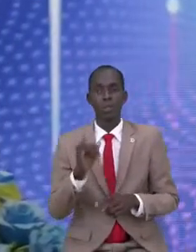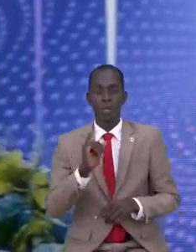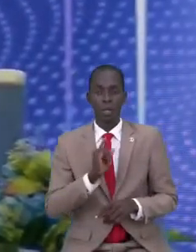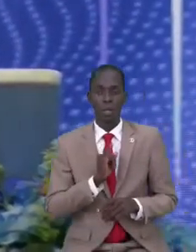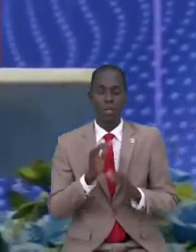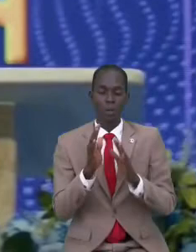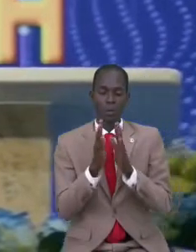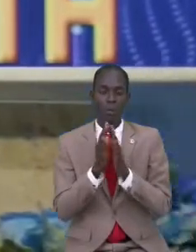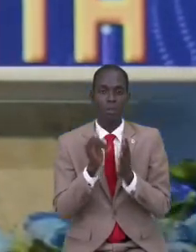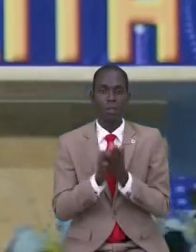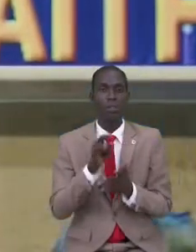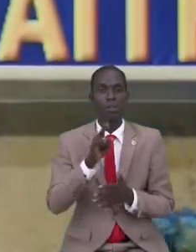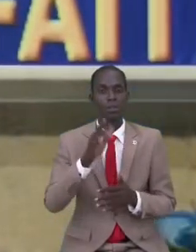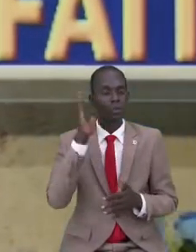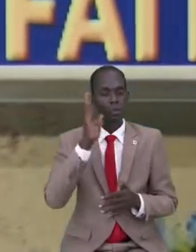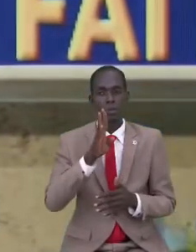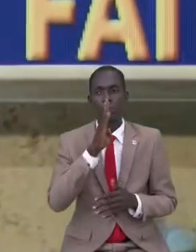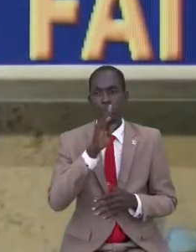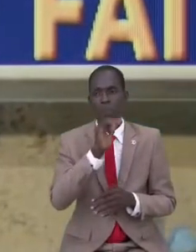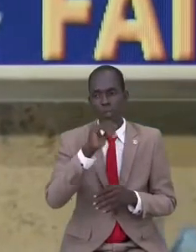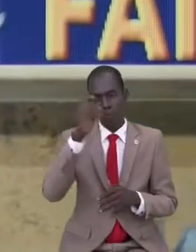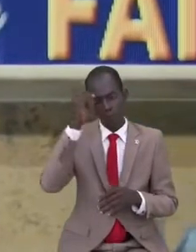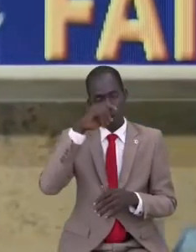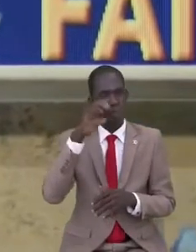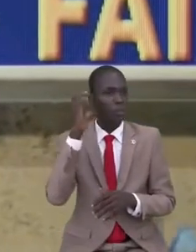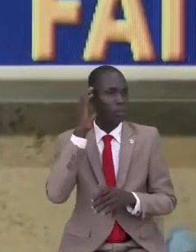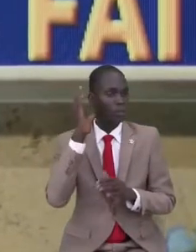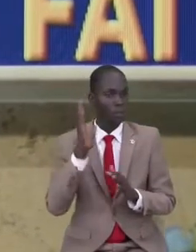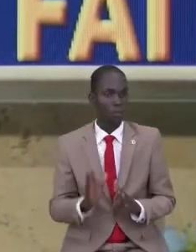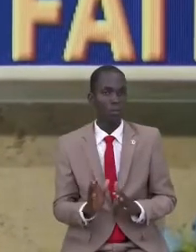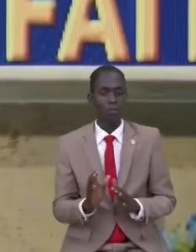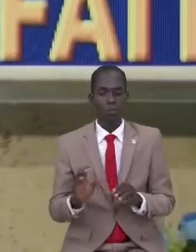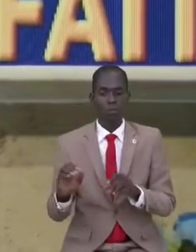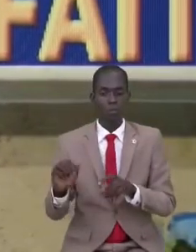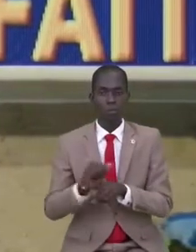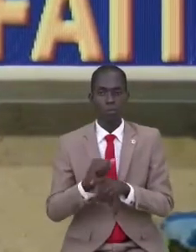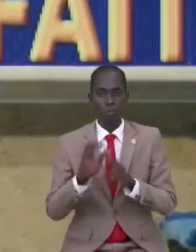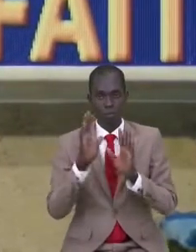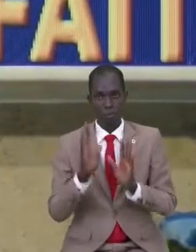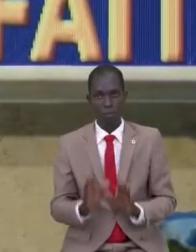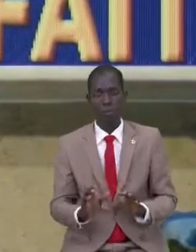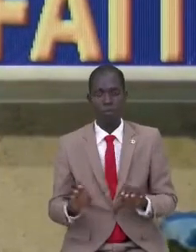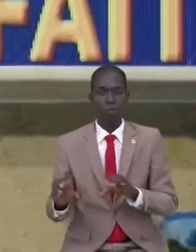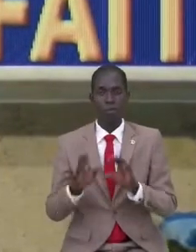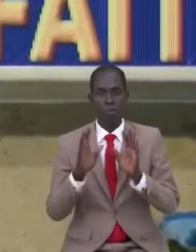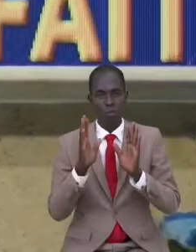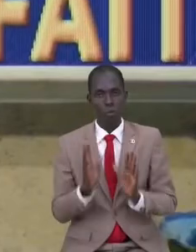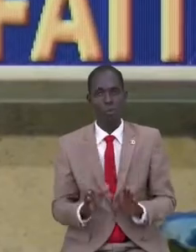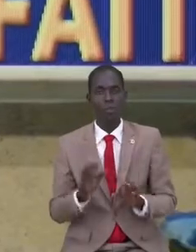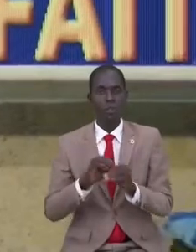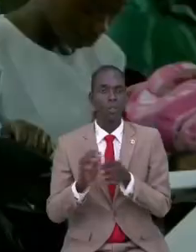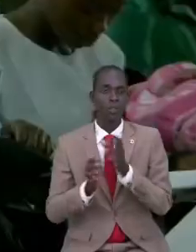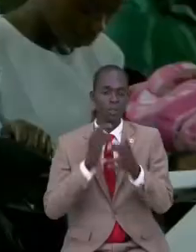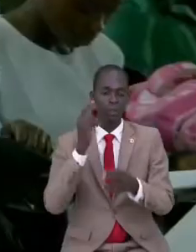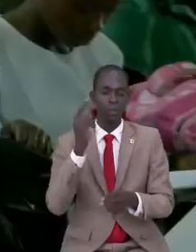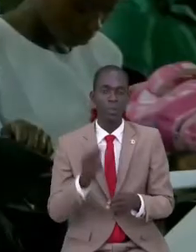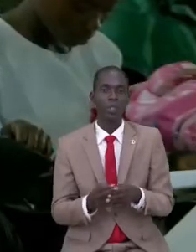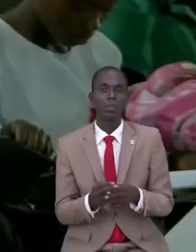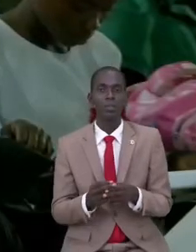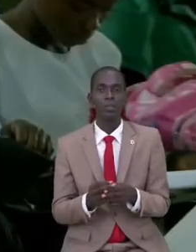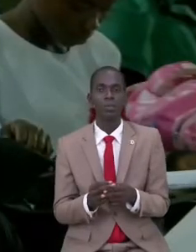pray you'll be a wise hearer, doer, performer in Jesus'